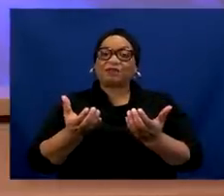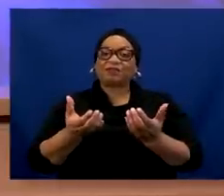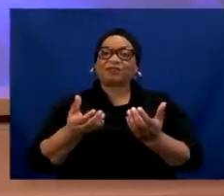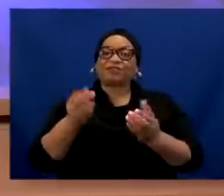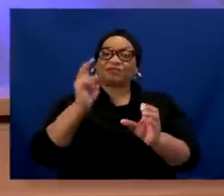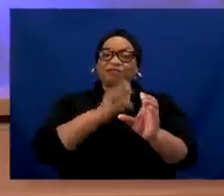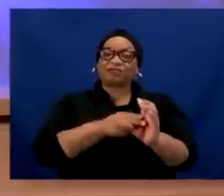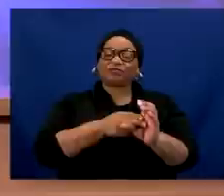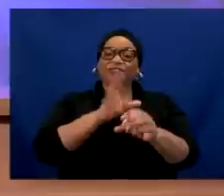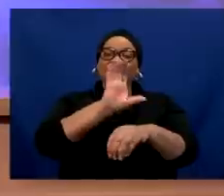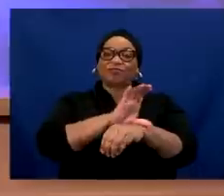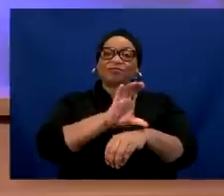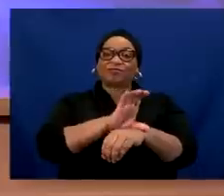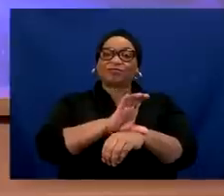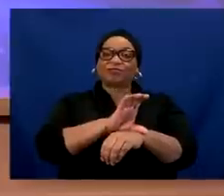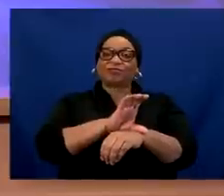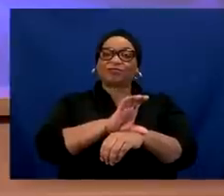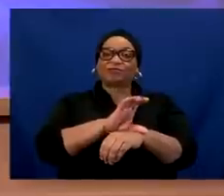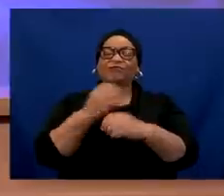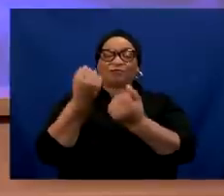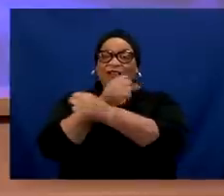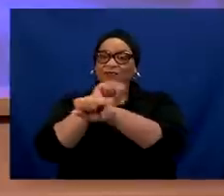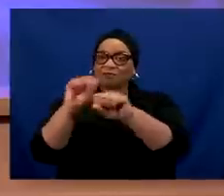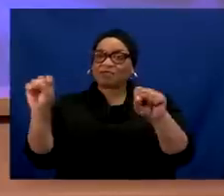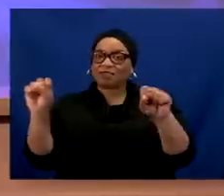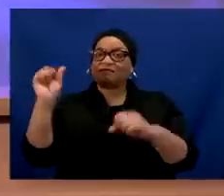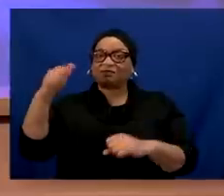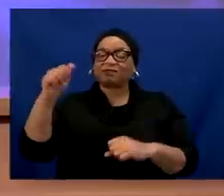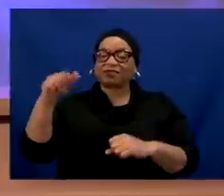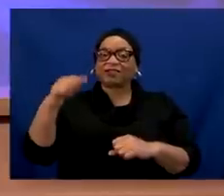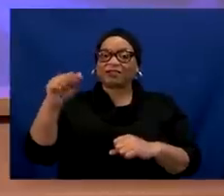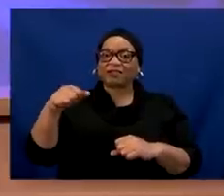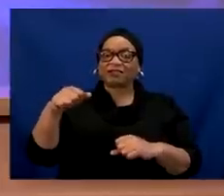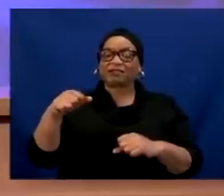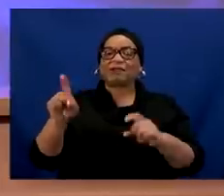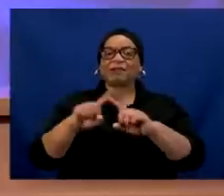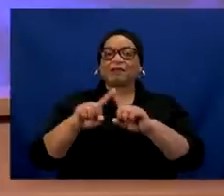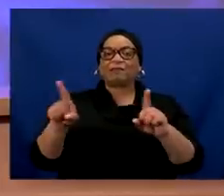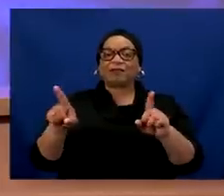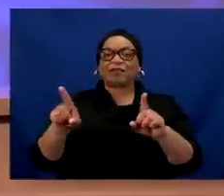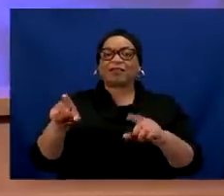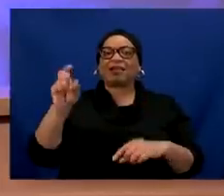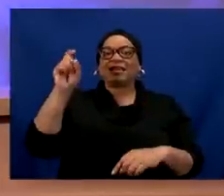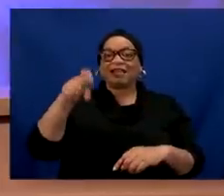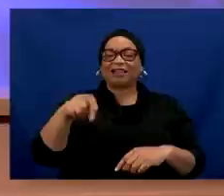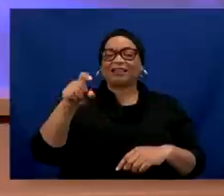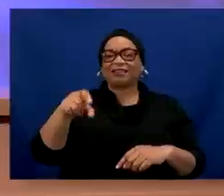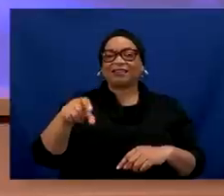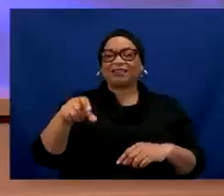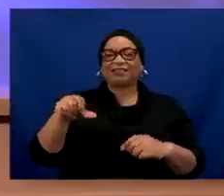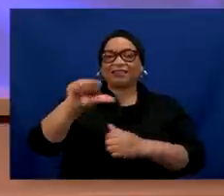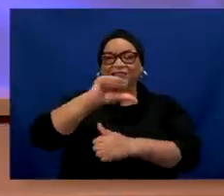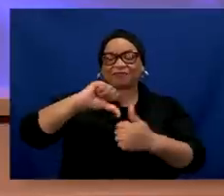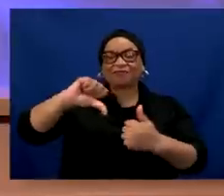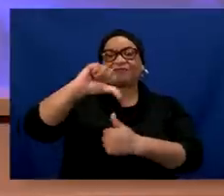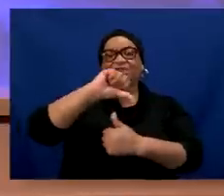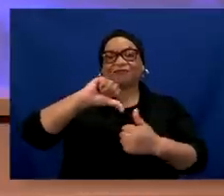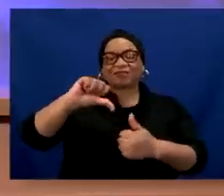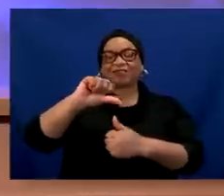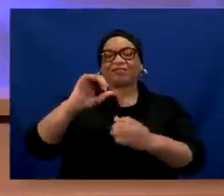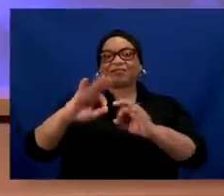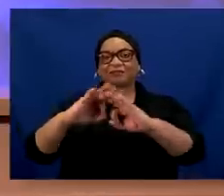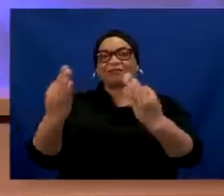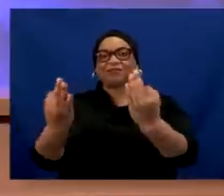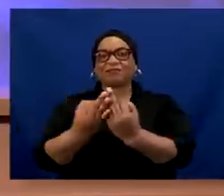Church. I'm saved. I know I am. I'm part of the family of faith, and I just need a family of fellowship with whom I can grow and develop